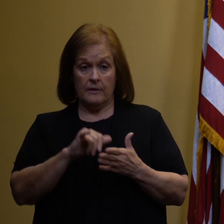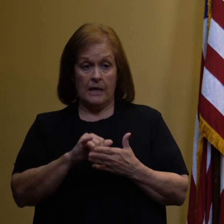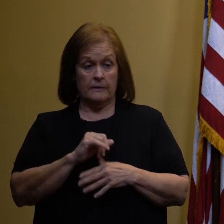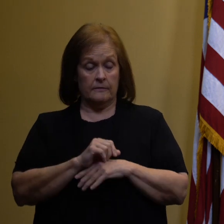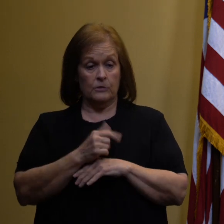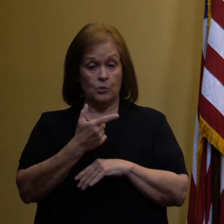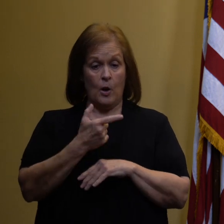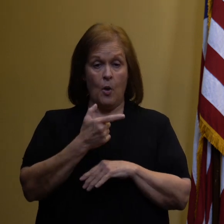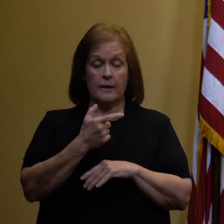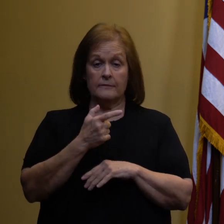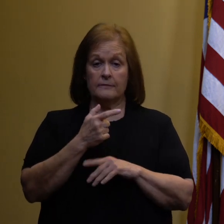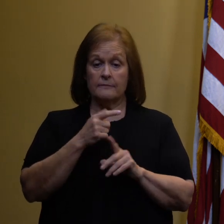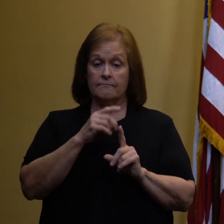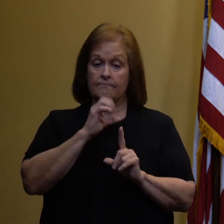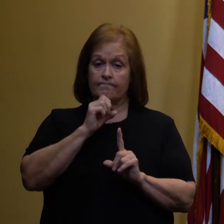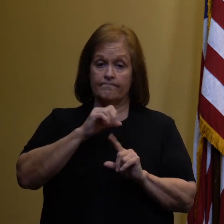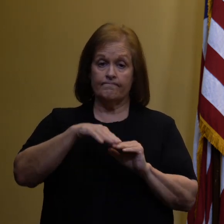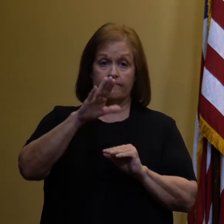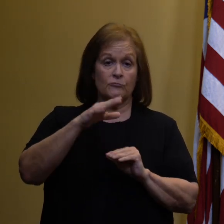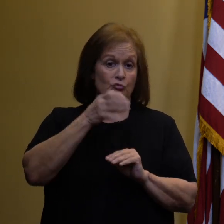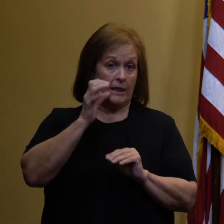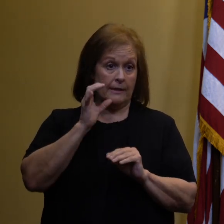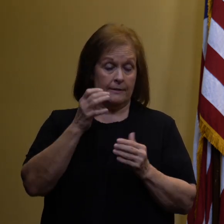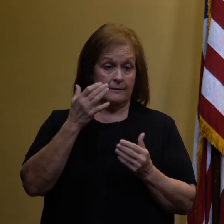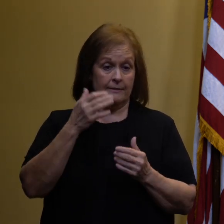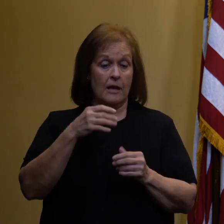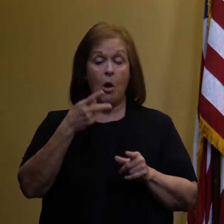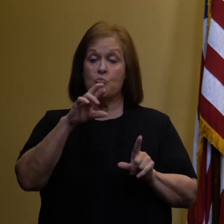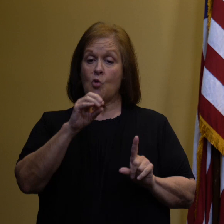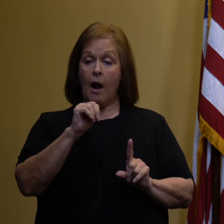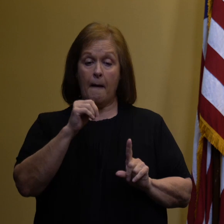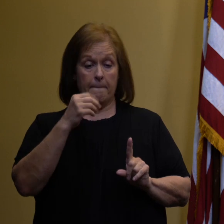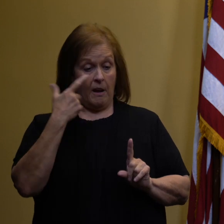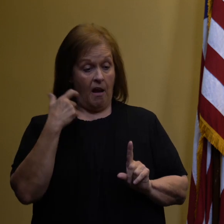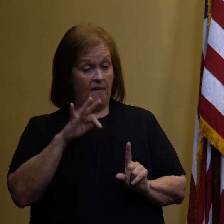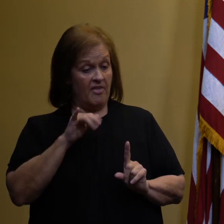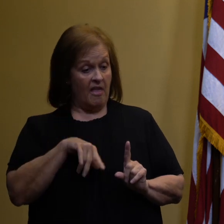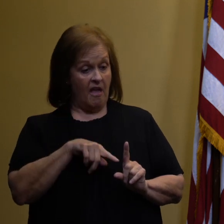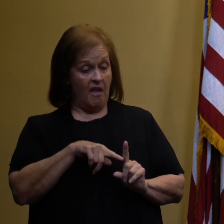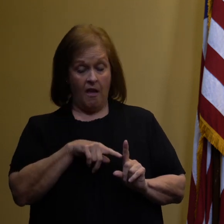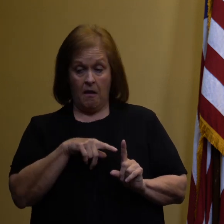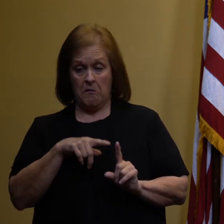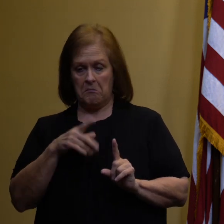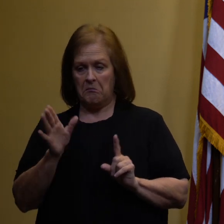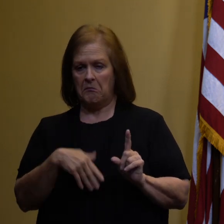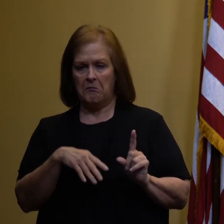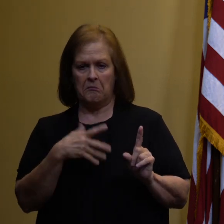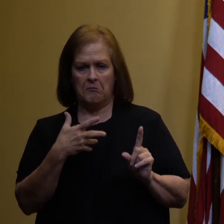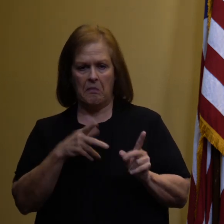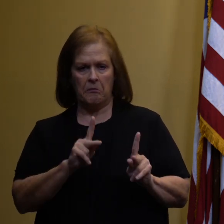21 is the drinking age, and not use prom as a reason to kind of overstep the law